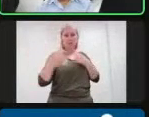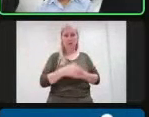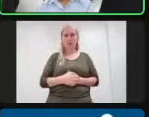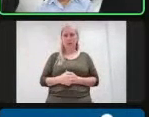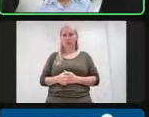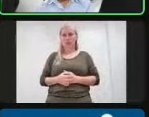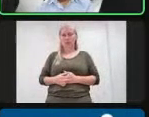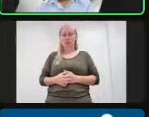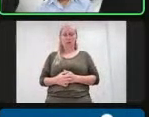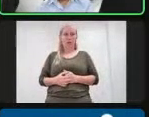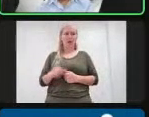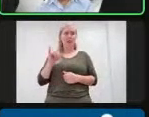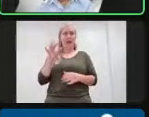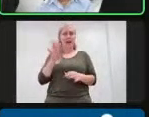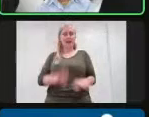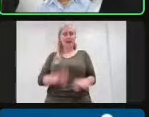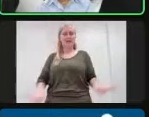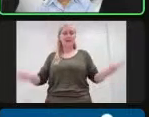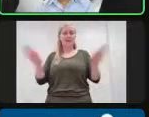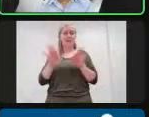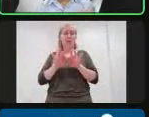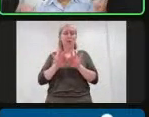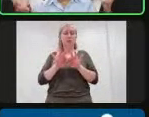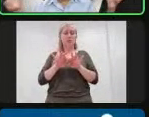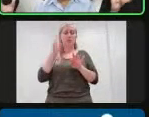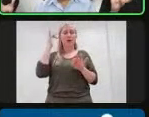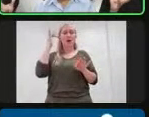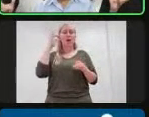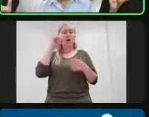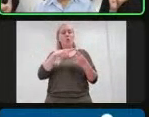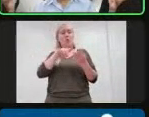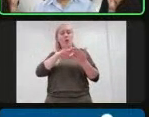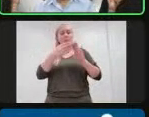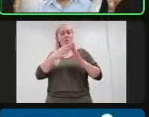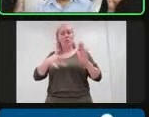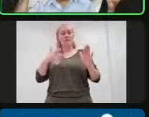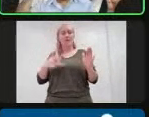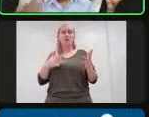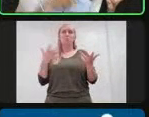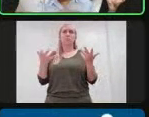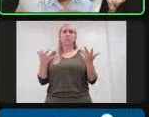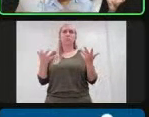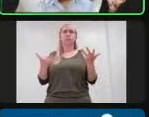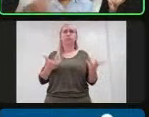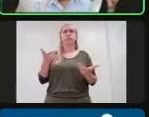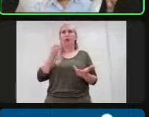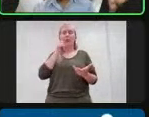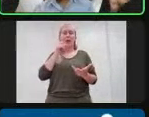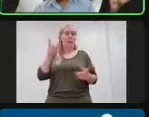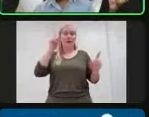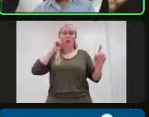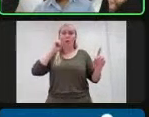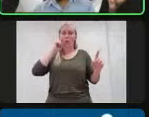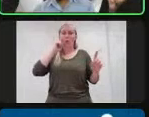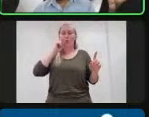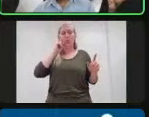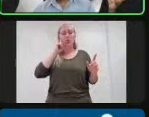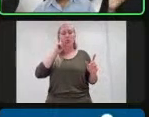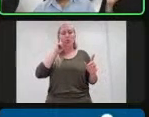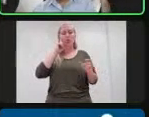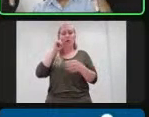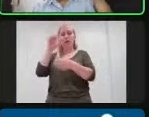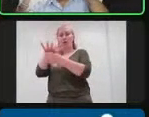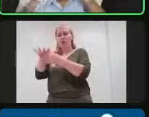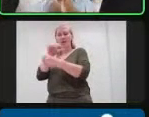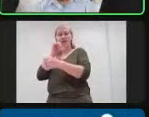That is important because when the community feels they are not being heard, there is a section of community that's not being